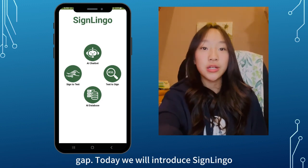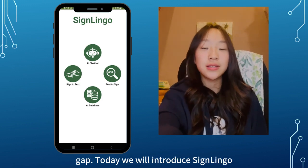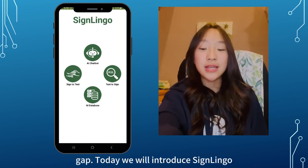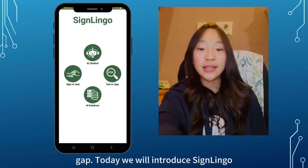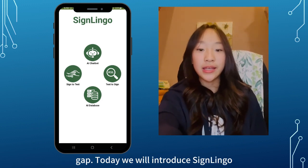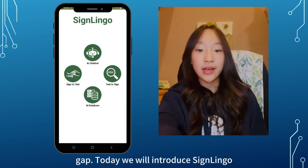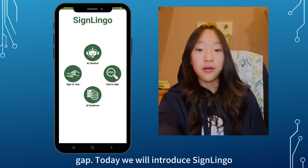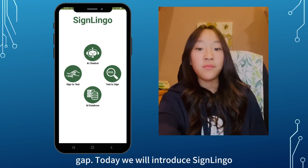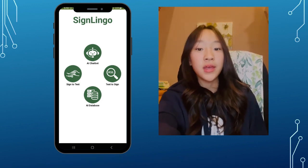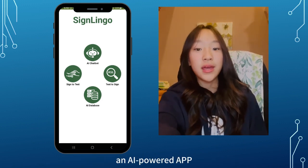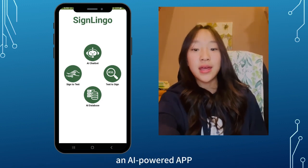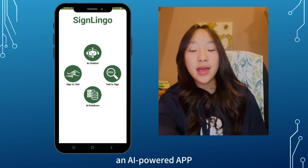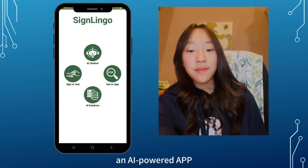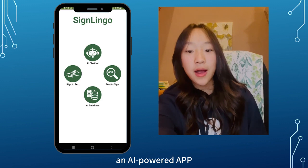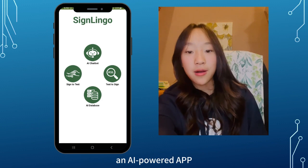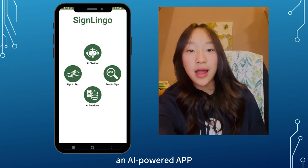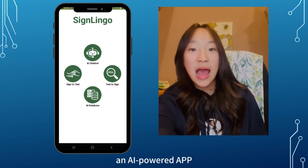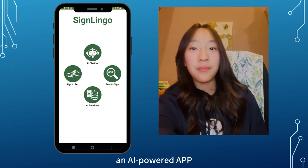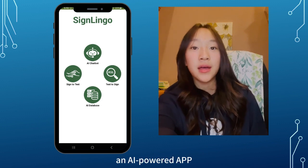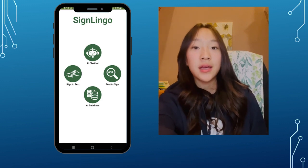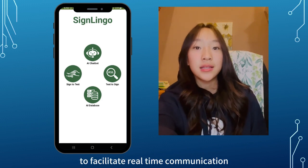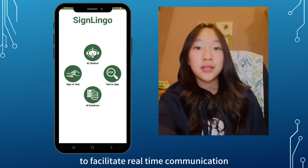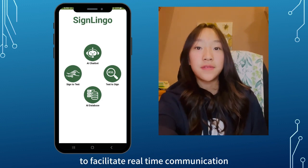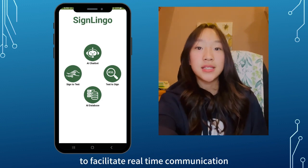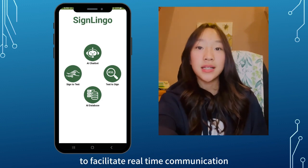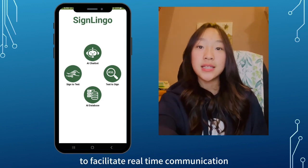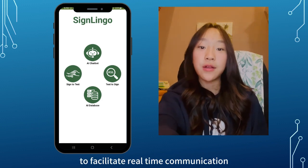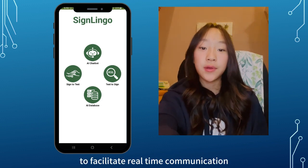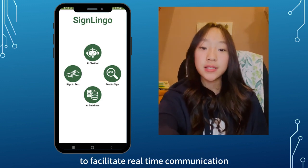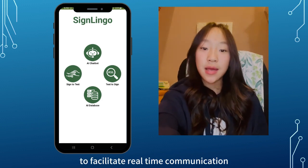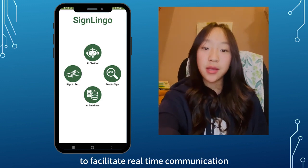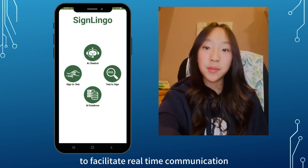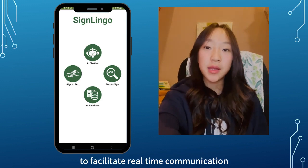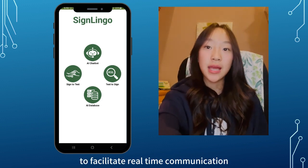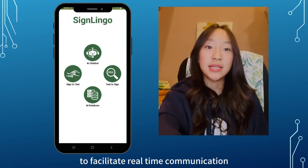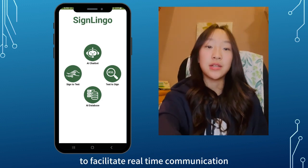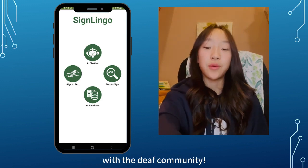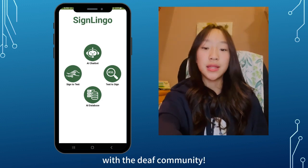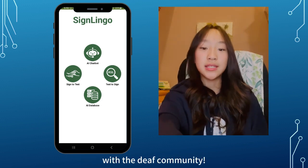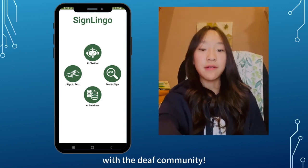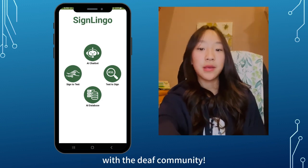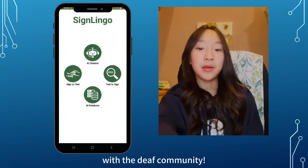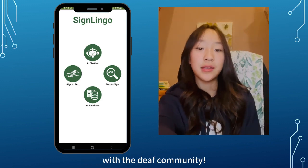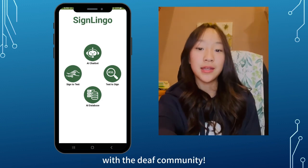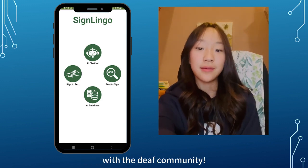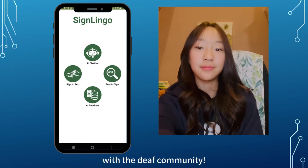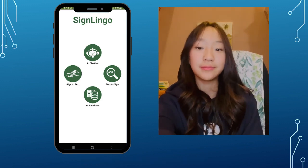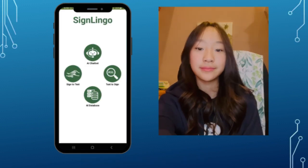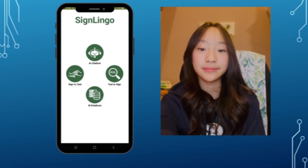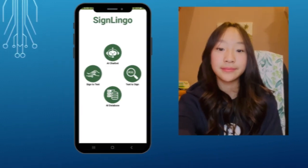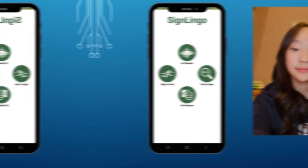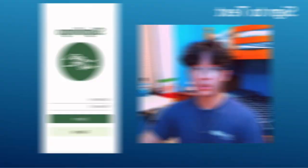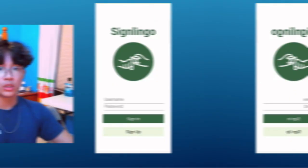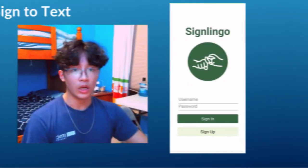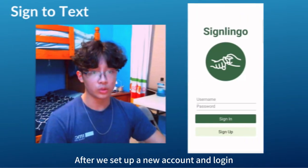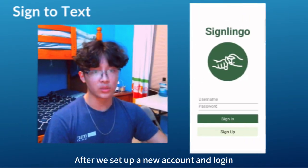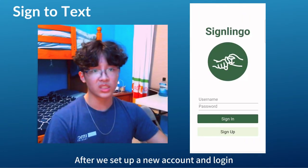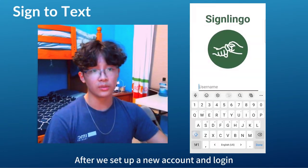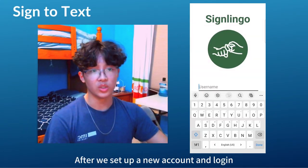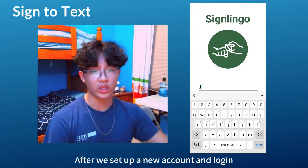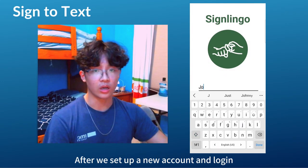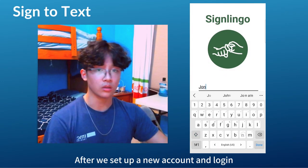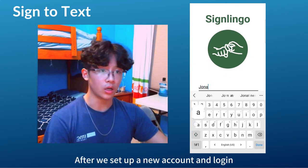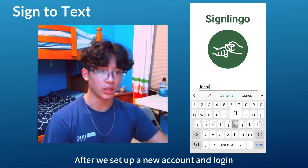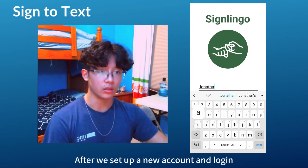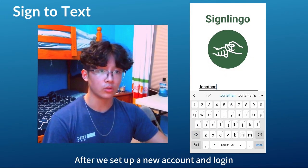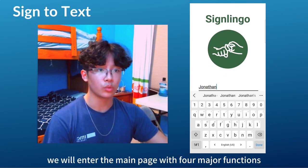will introduce SignLingo, an AI-powered app to facilitate real-time communication with the deaf community. After we set